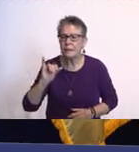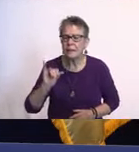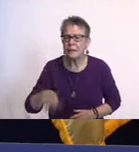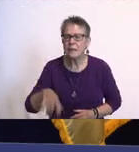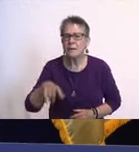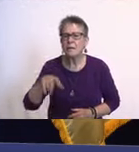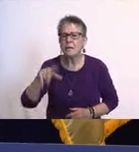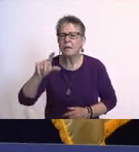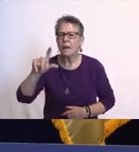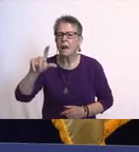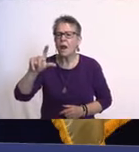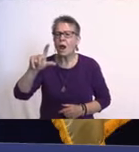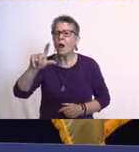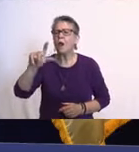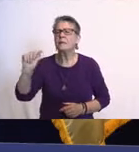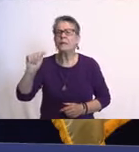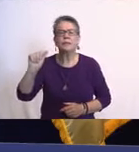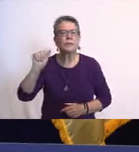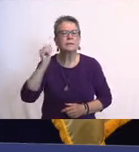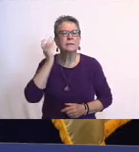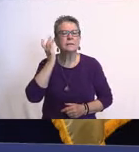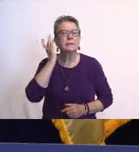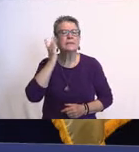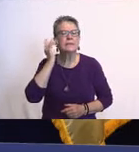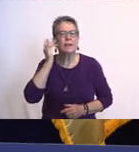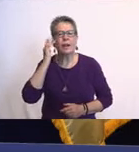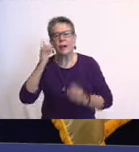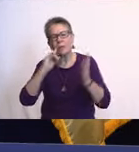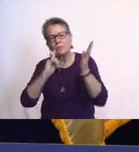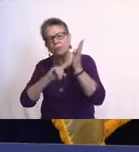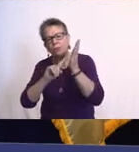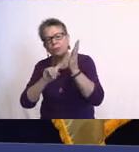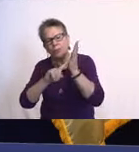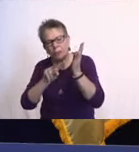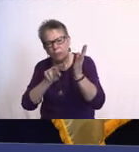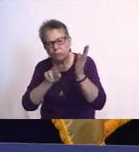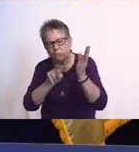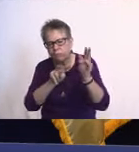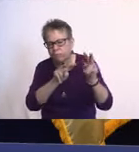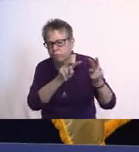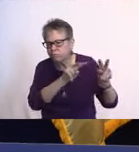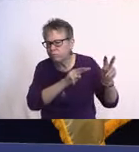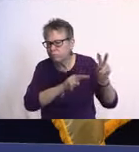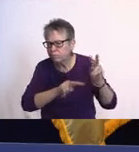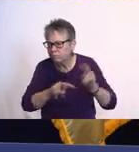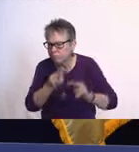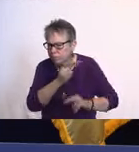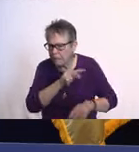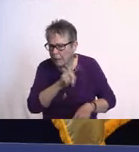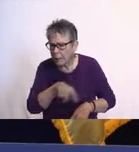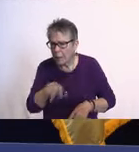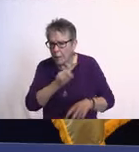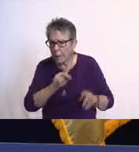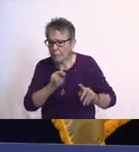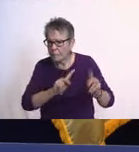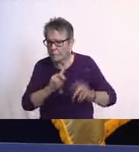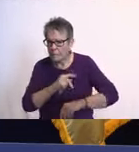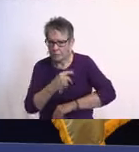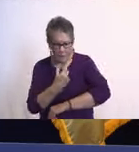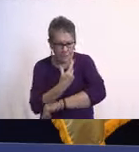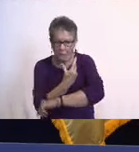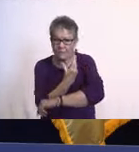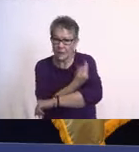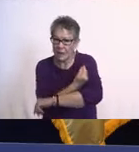effective in preventing serious hospitalizations and deaths, but not nearly as protective as